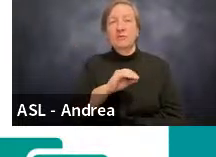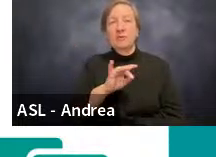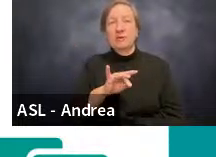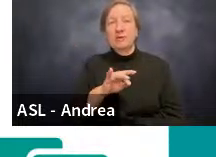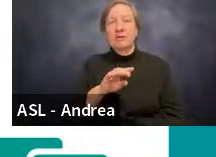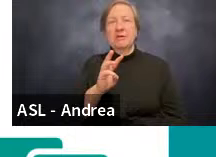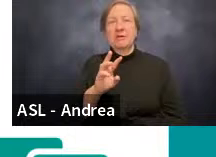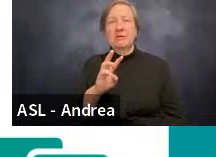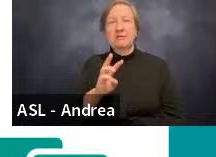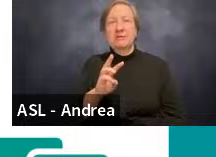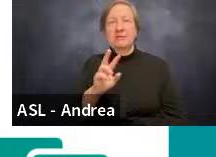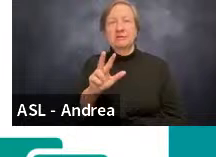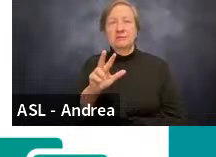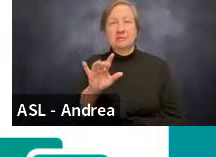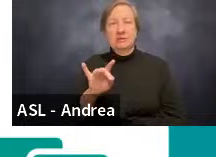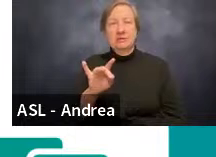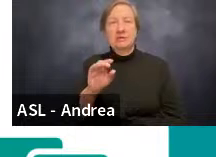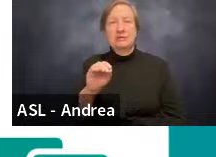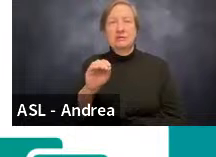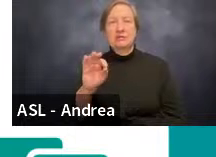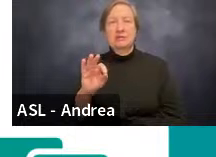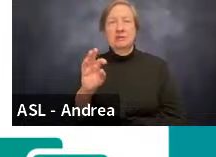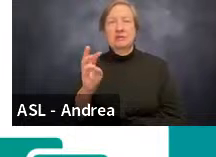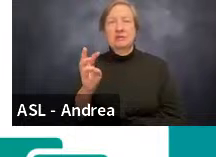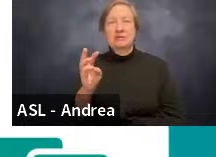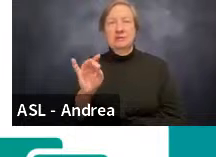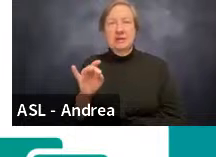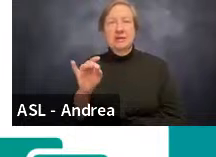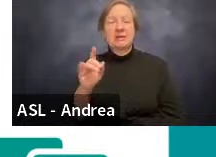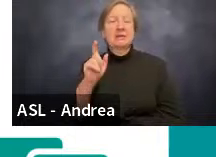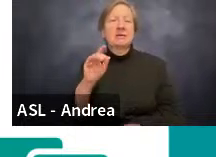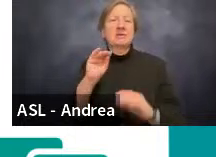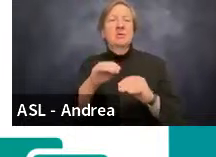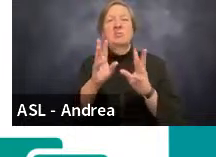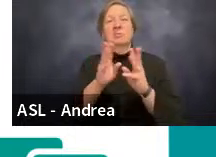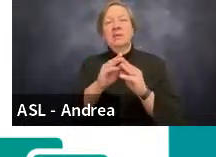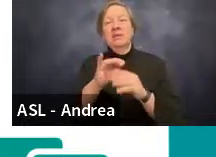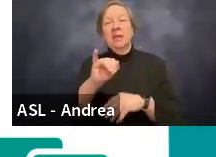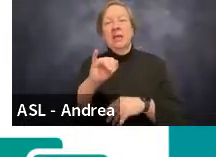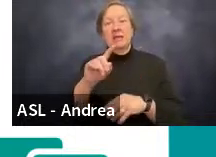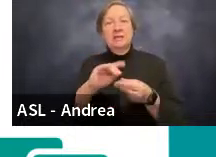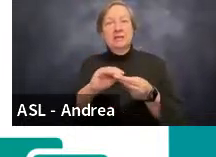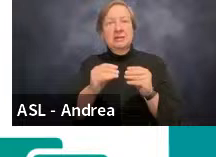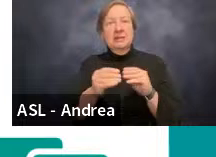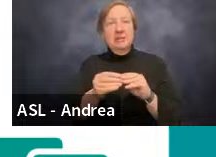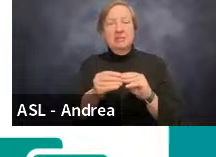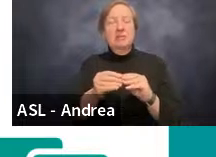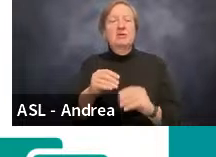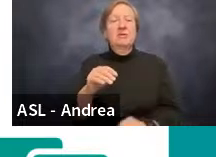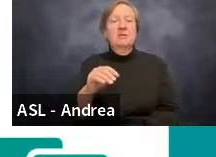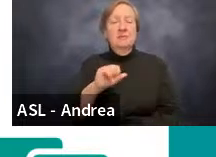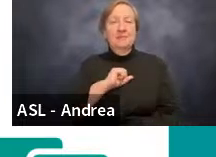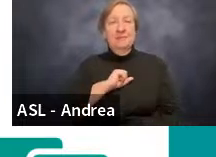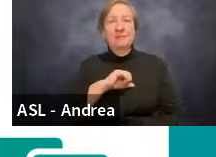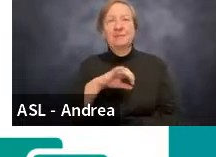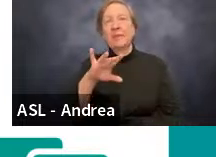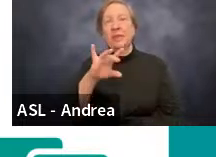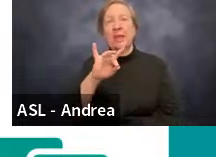408-638-0968. You want to remember to enter meeting ID number, excuse me,